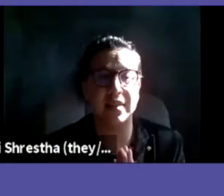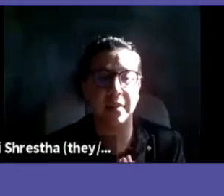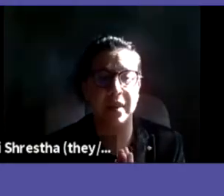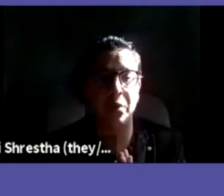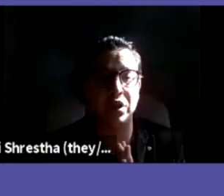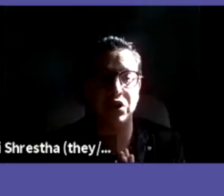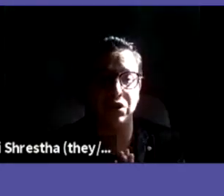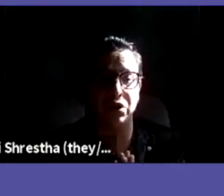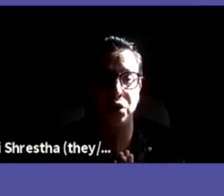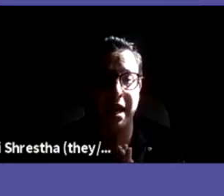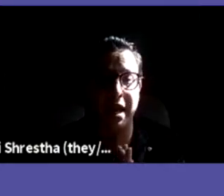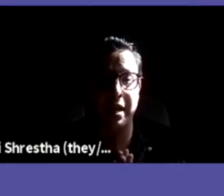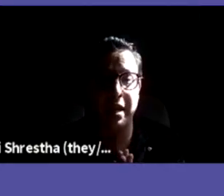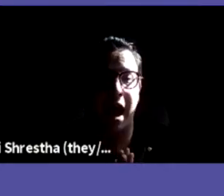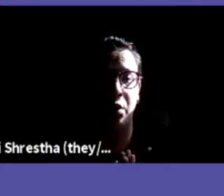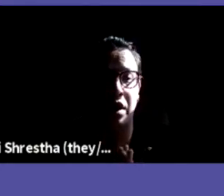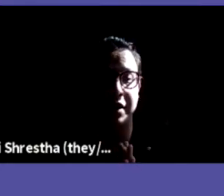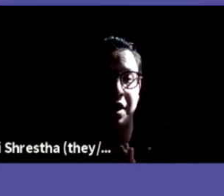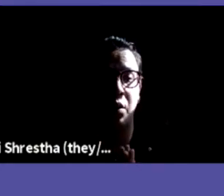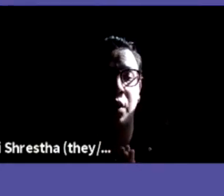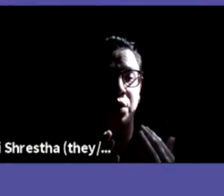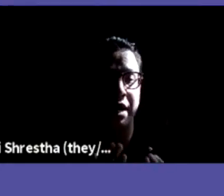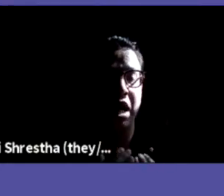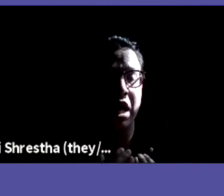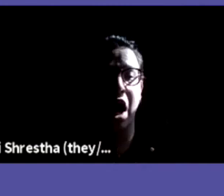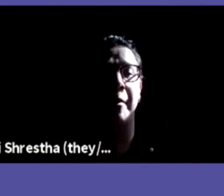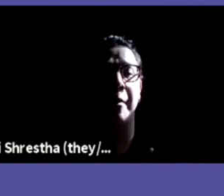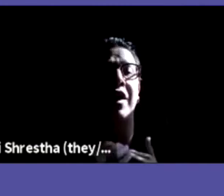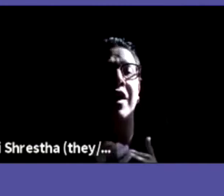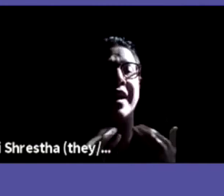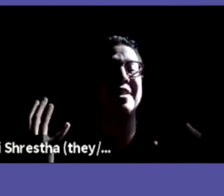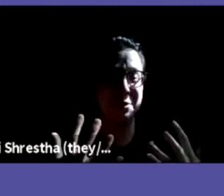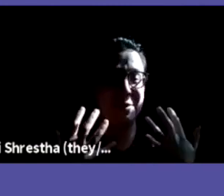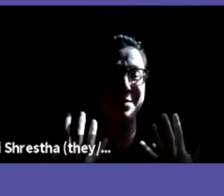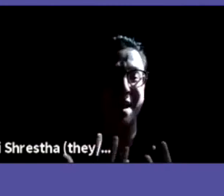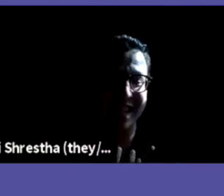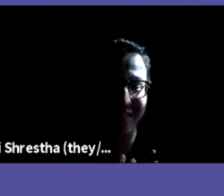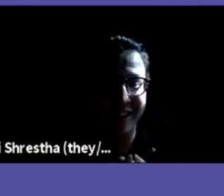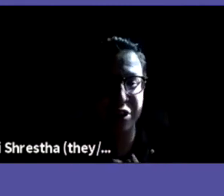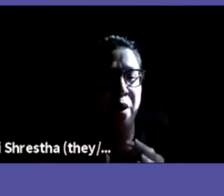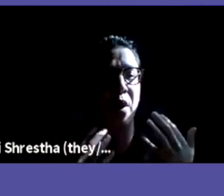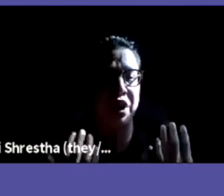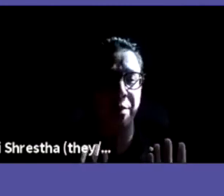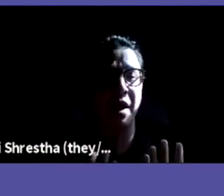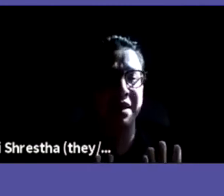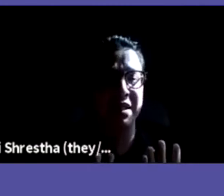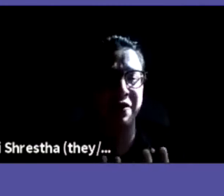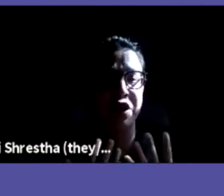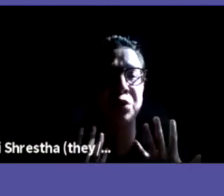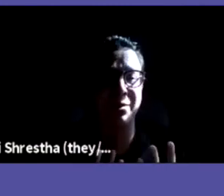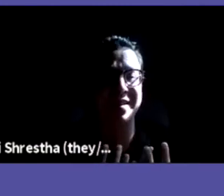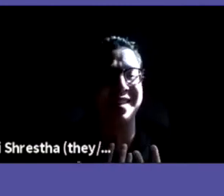is something that we do in our theater when we are in our physical space together. And so I wanted to open up